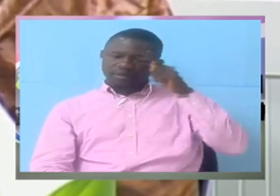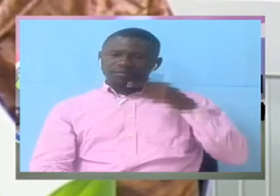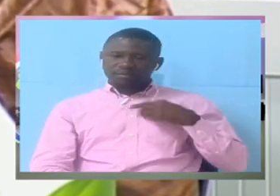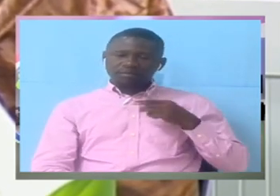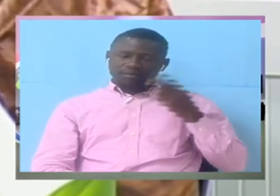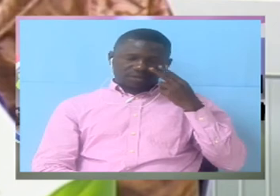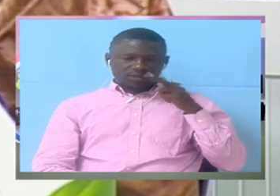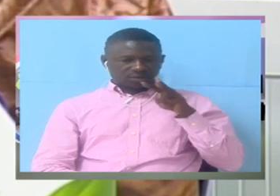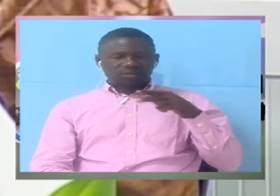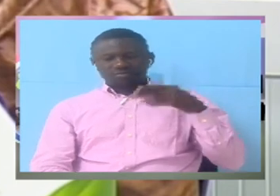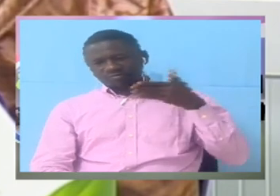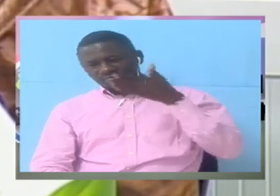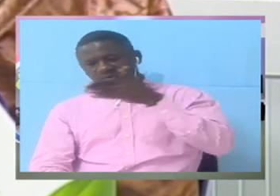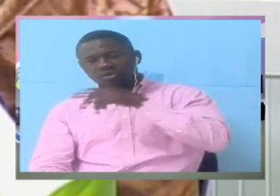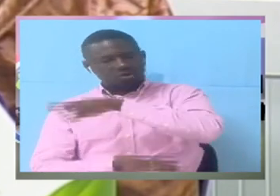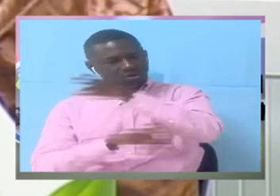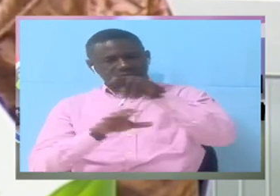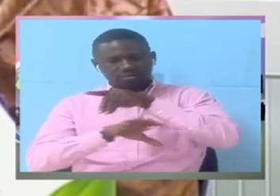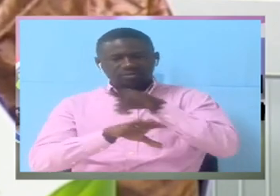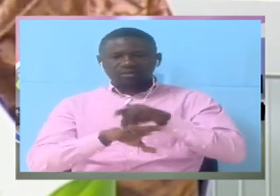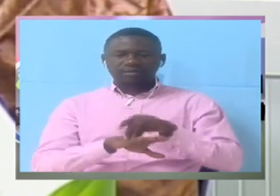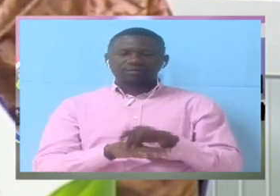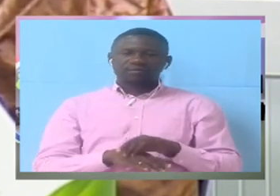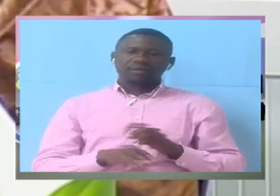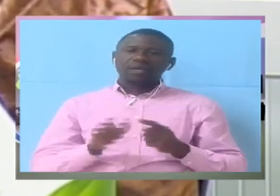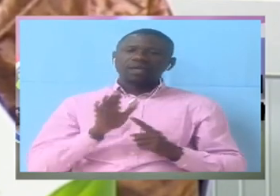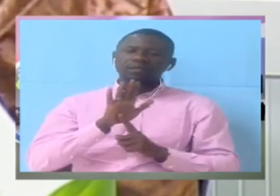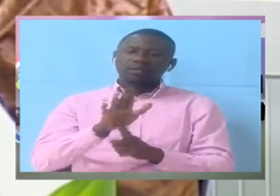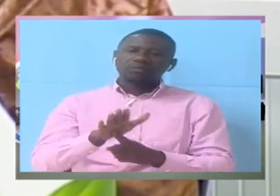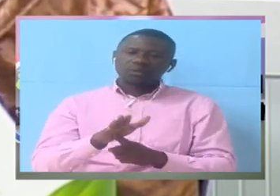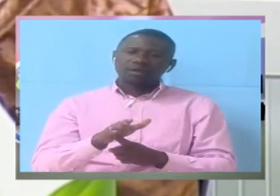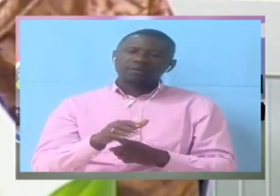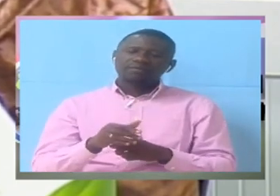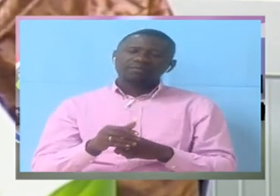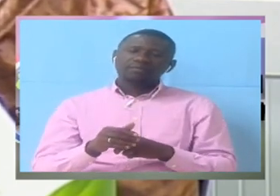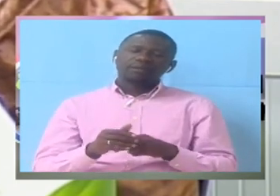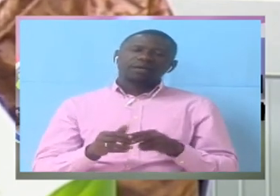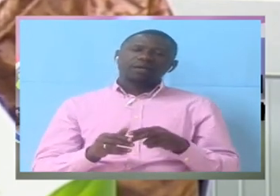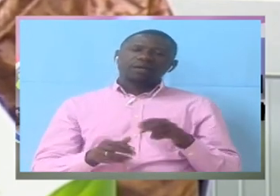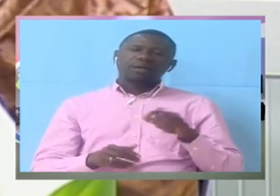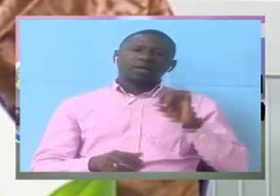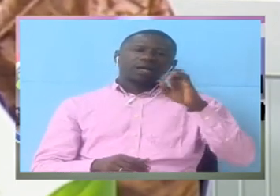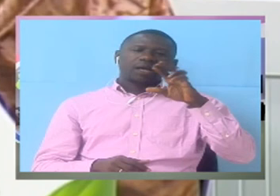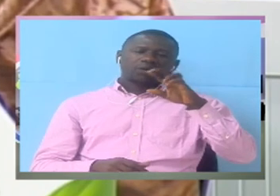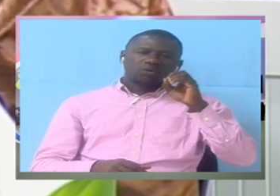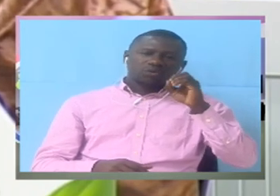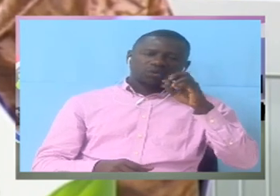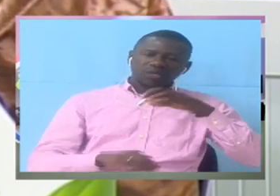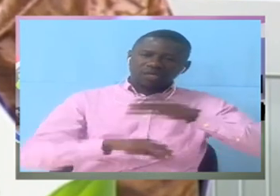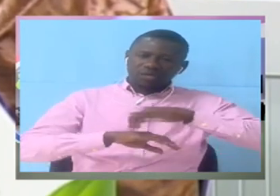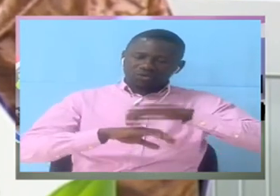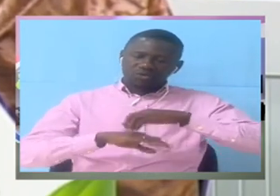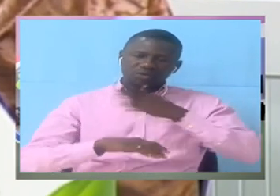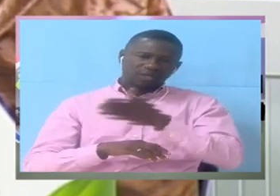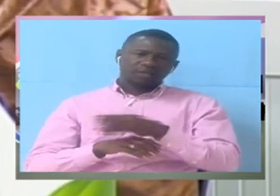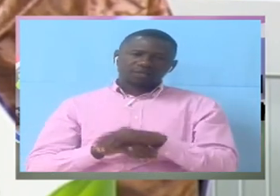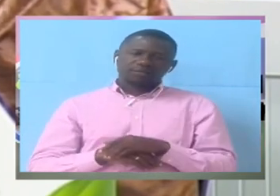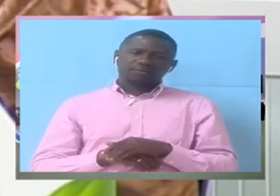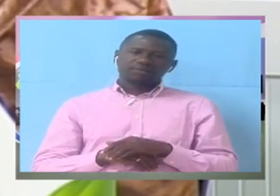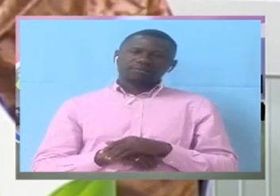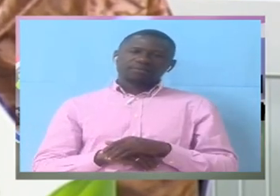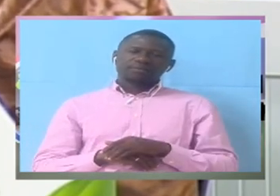traverse all of them. Iko iron ore. If you talk about iron ore, be Liberia. It's in Liberia. And